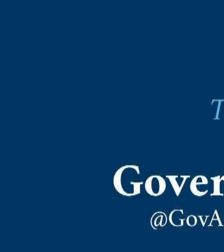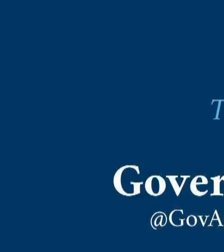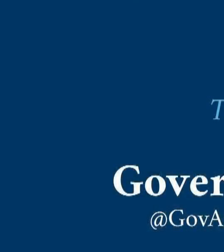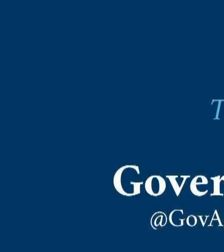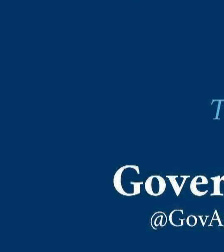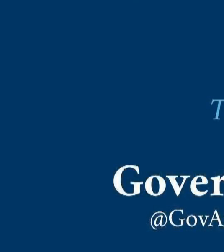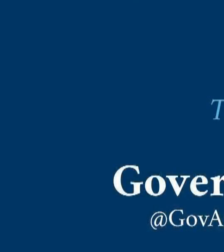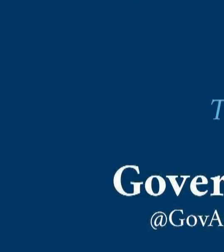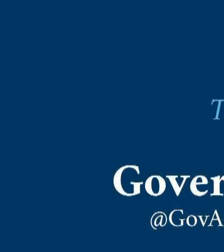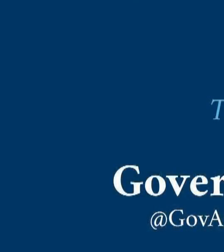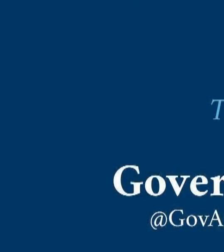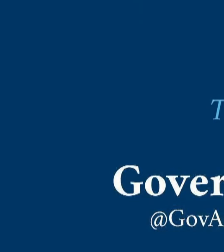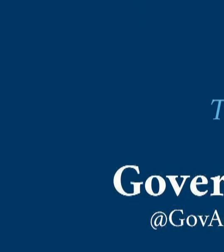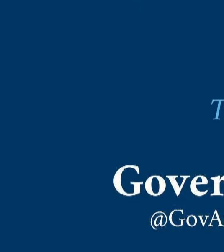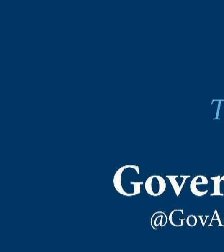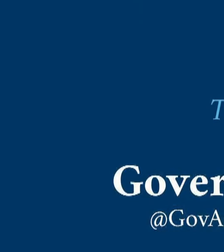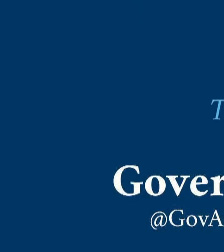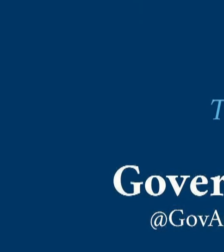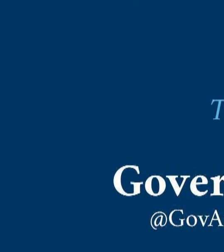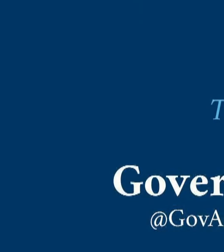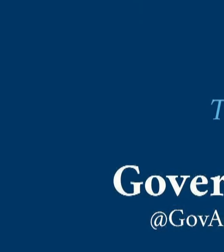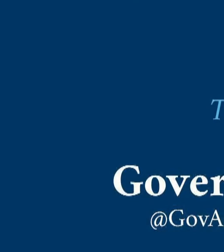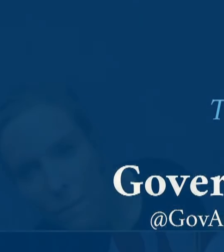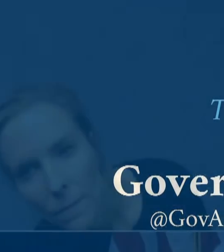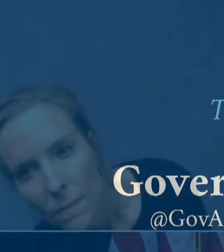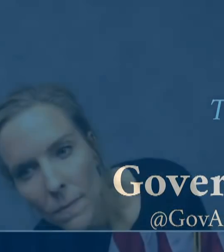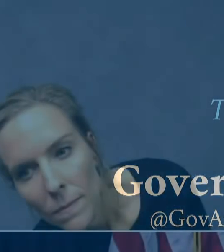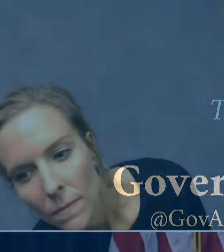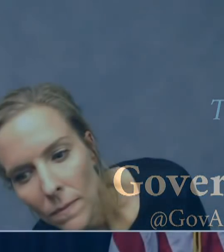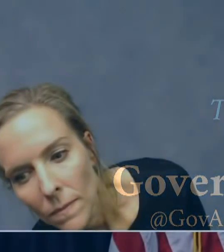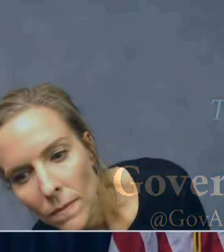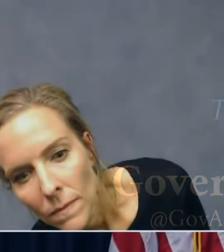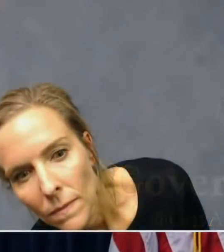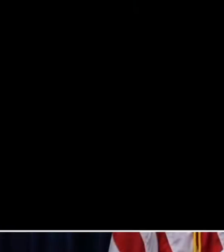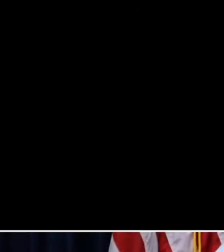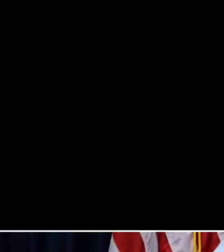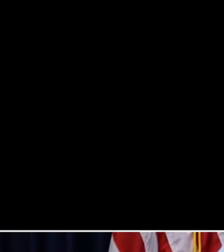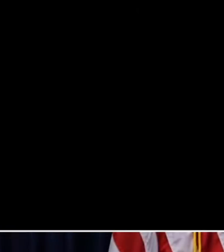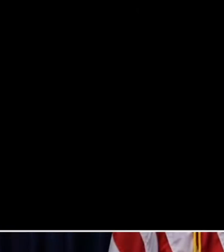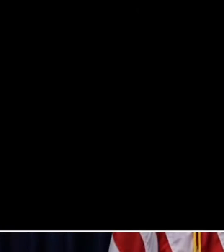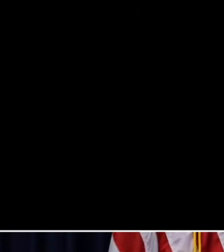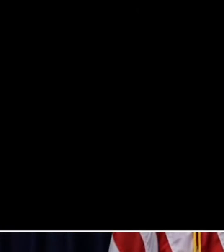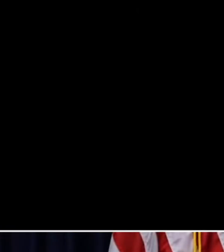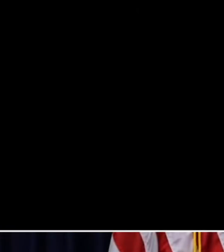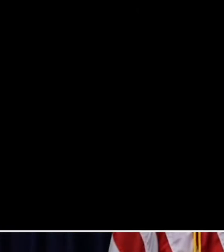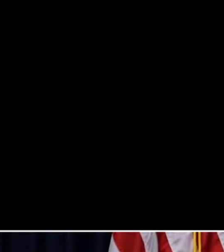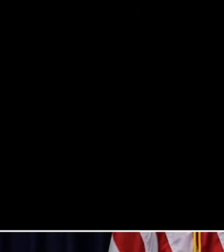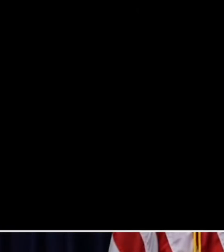All right.